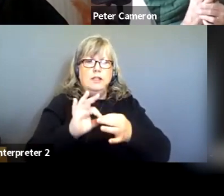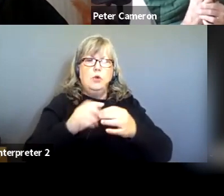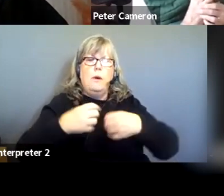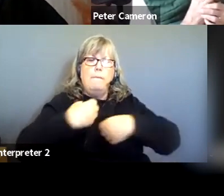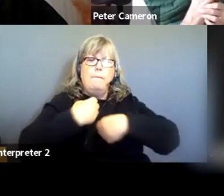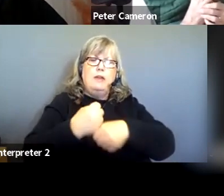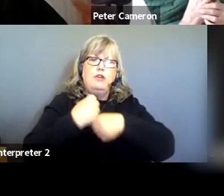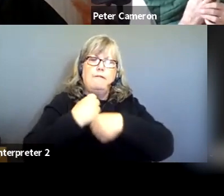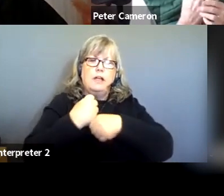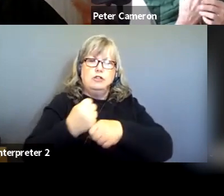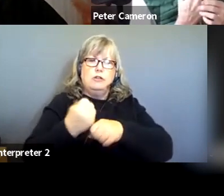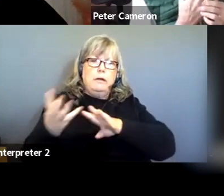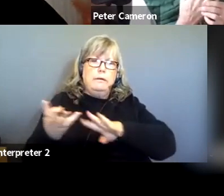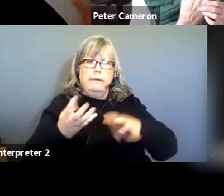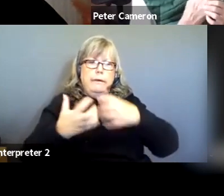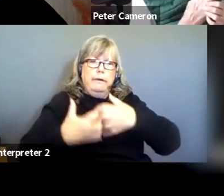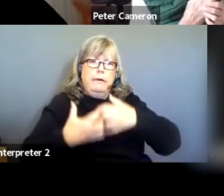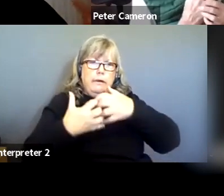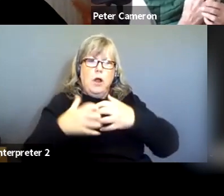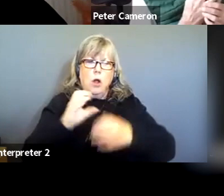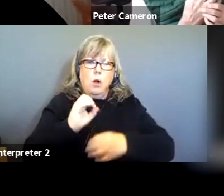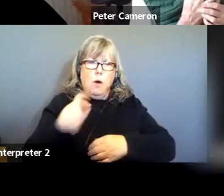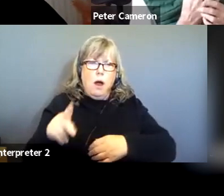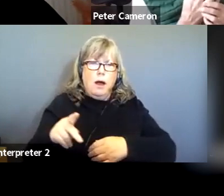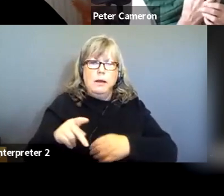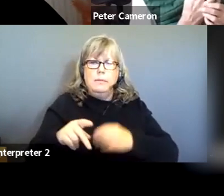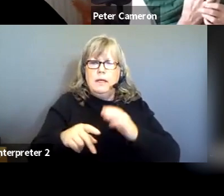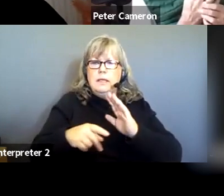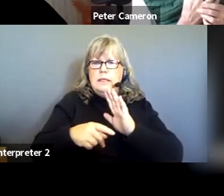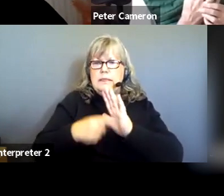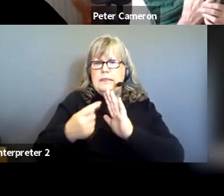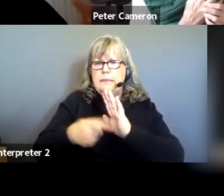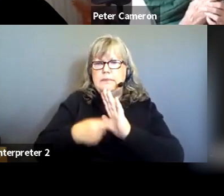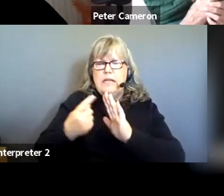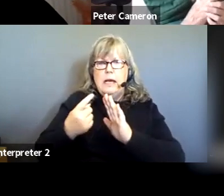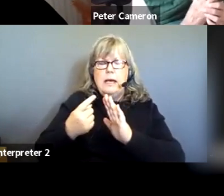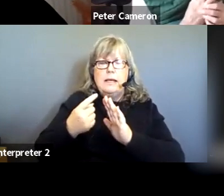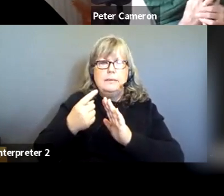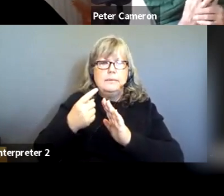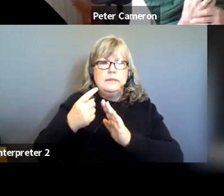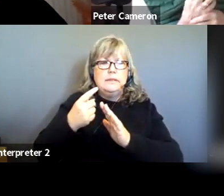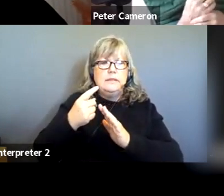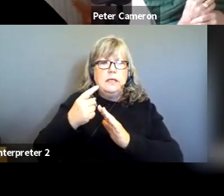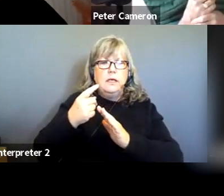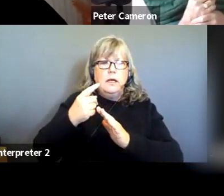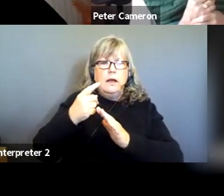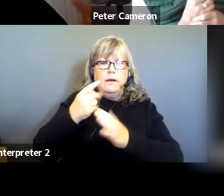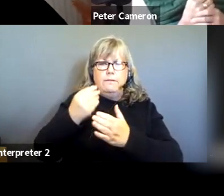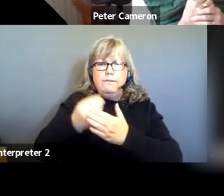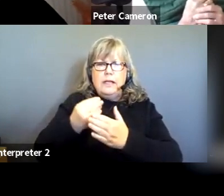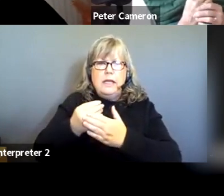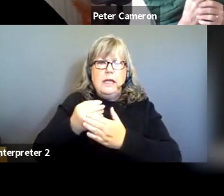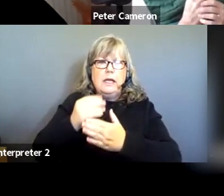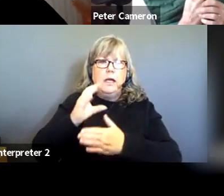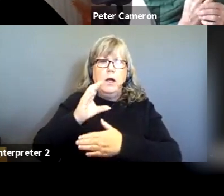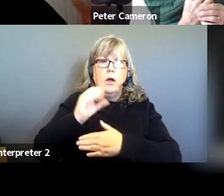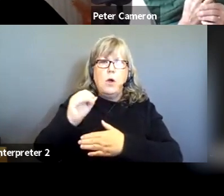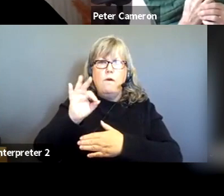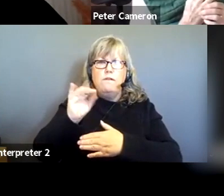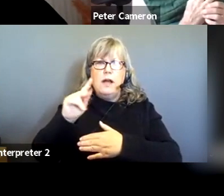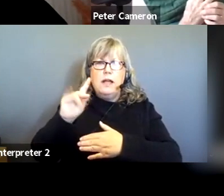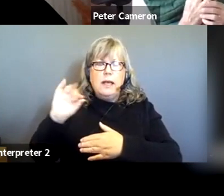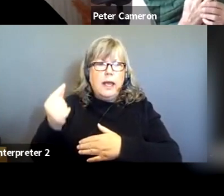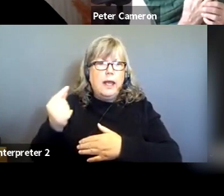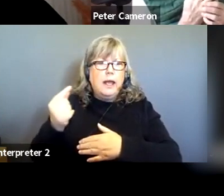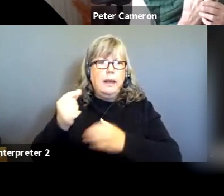there's a lot of funding out there that is often kind of co-funding or matching funding, sometimes up to millions of dollars. And